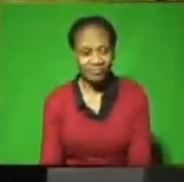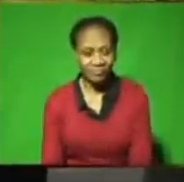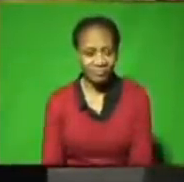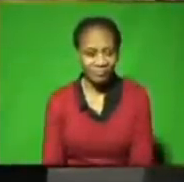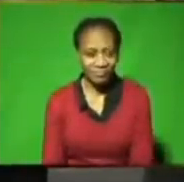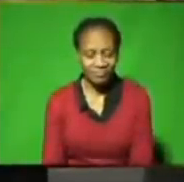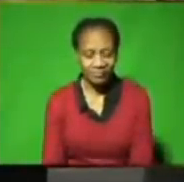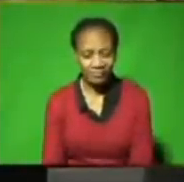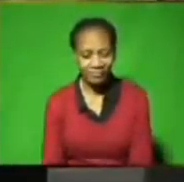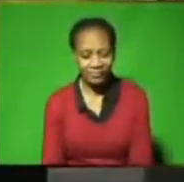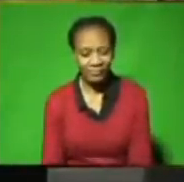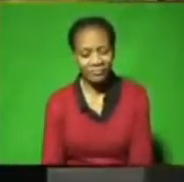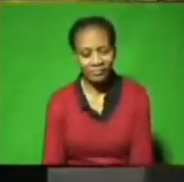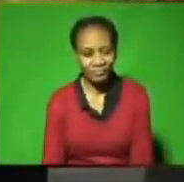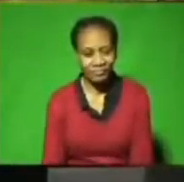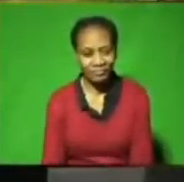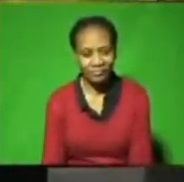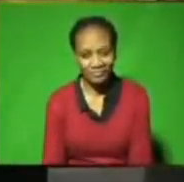Honourable